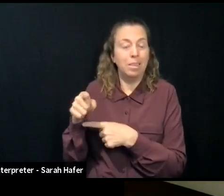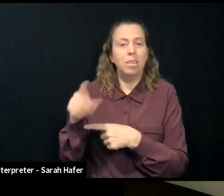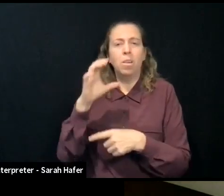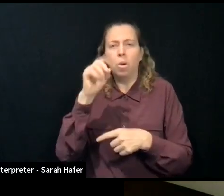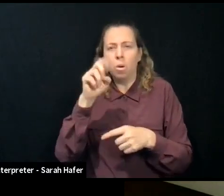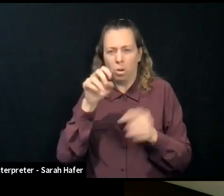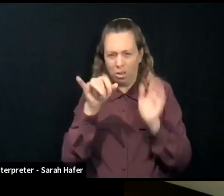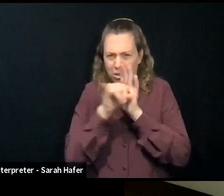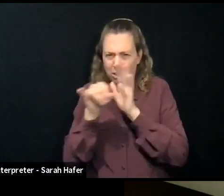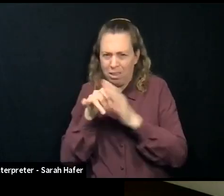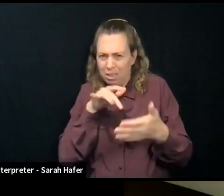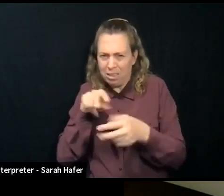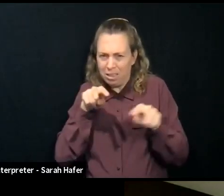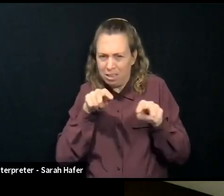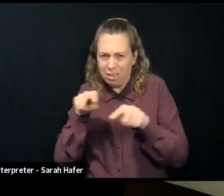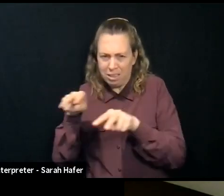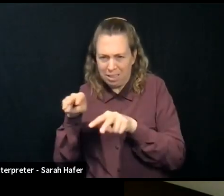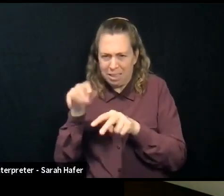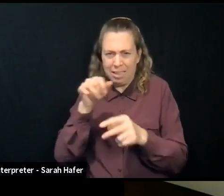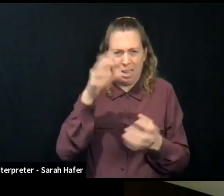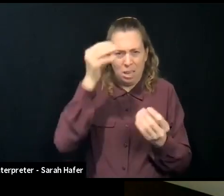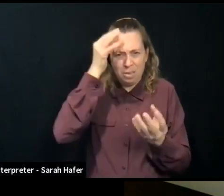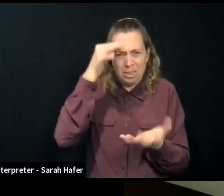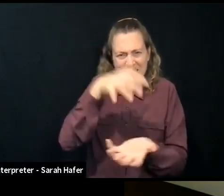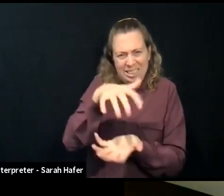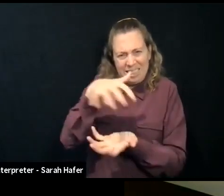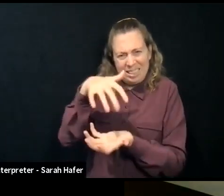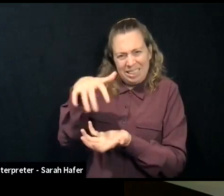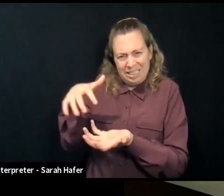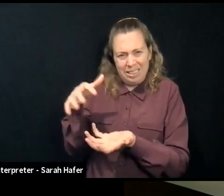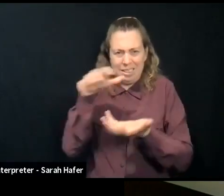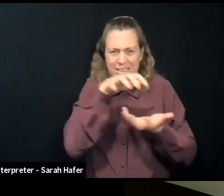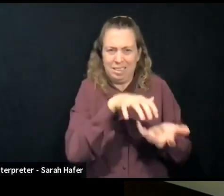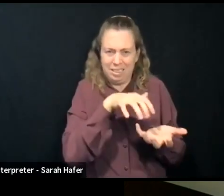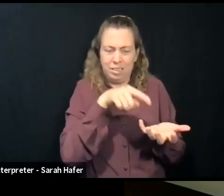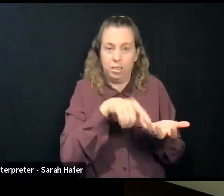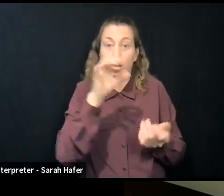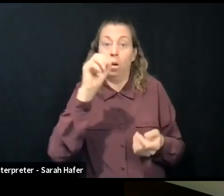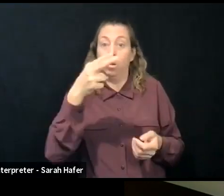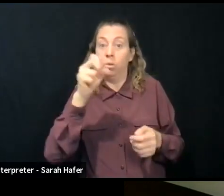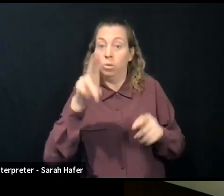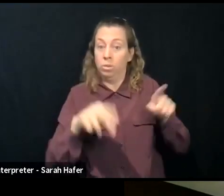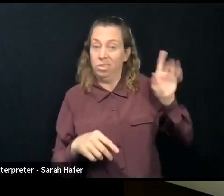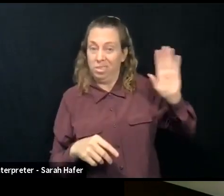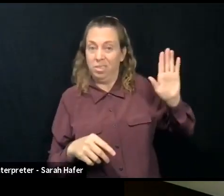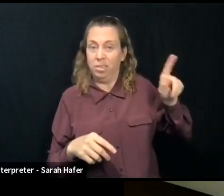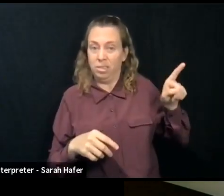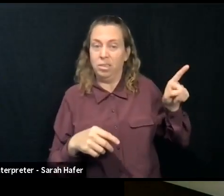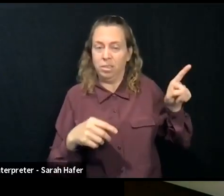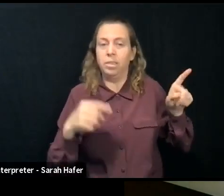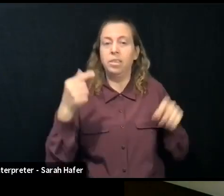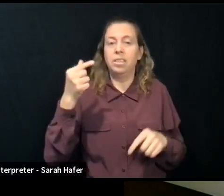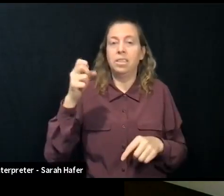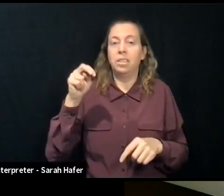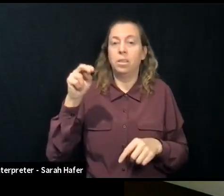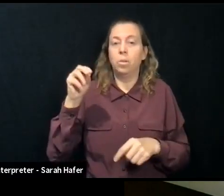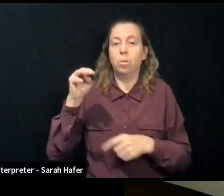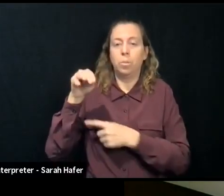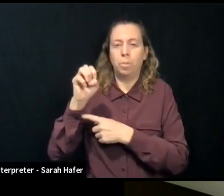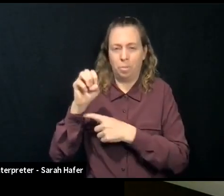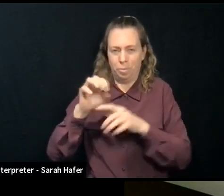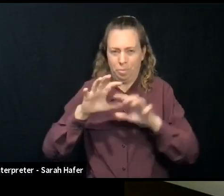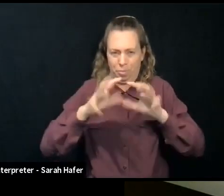of new variants. At OHSU, our SARS-CoV-2 Genome Sequencing Center has sequenced about 4,000 genomes